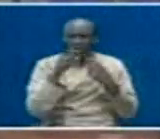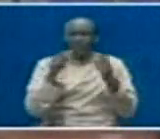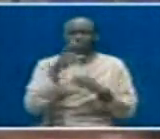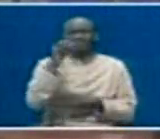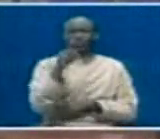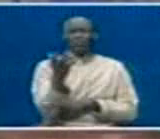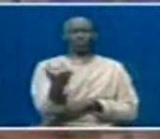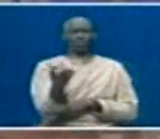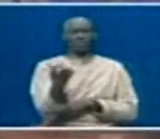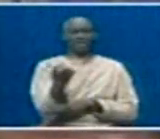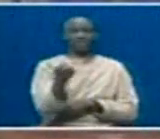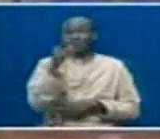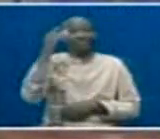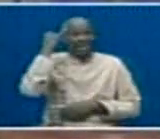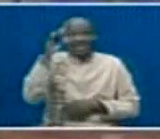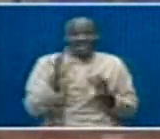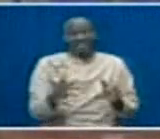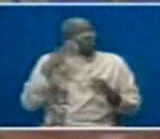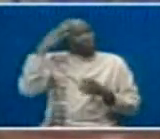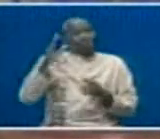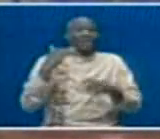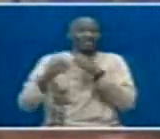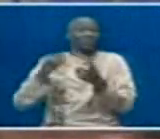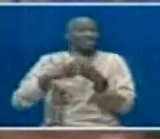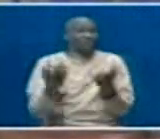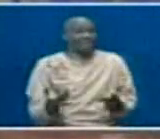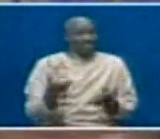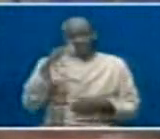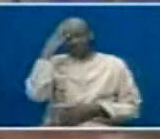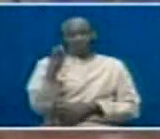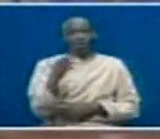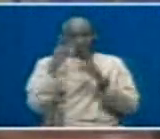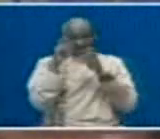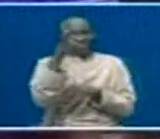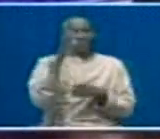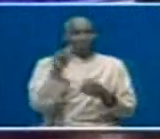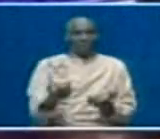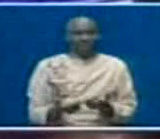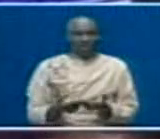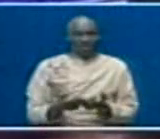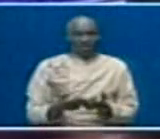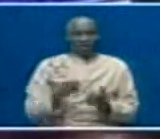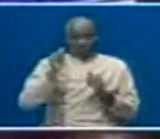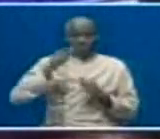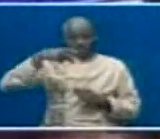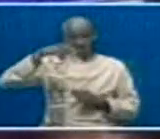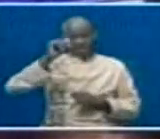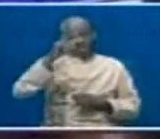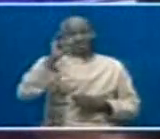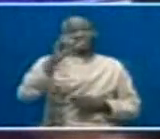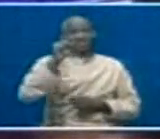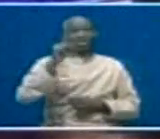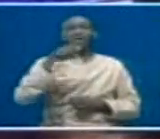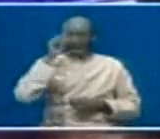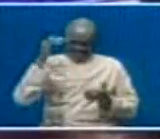Mazrui? Mm. They had no idea where I came this from. This relationship. Yeah, and where that, I came that from. Picture. Yeah. Paris, if you can hear me, I'm sure you can. Yeah.